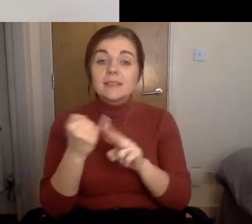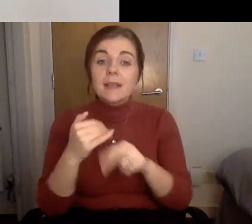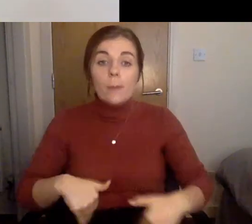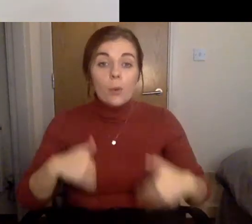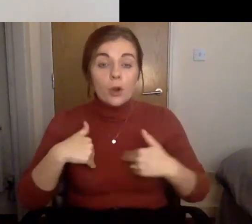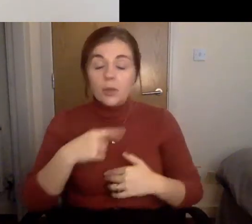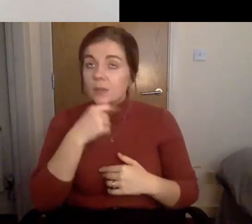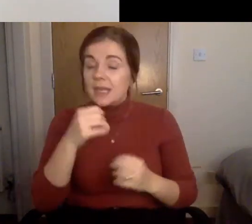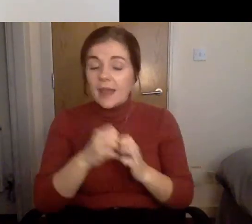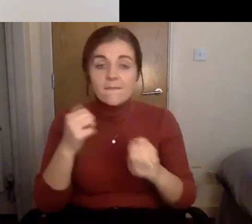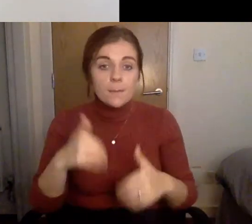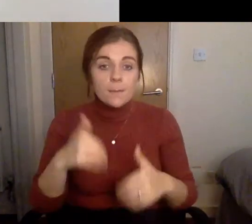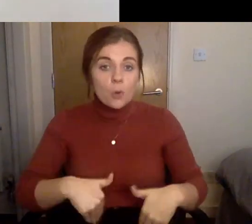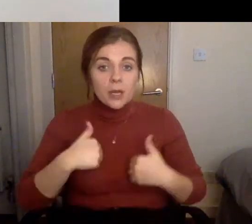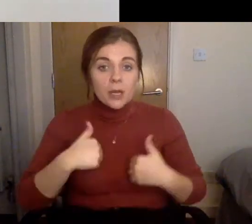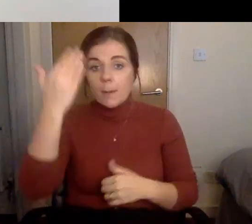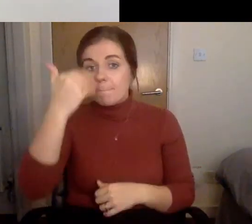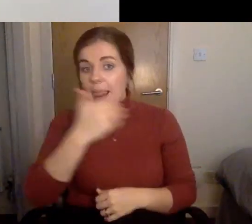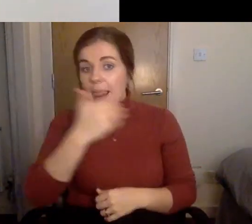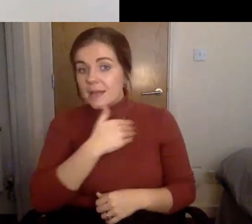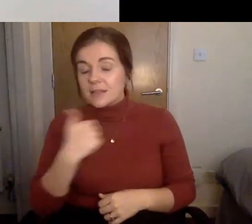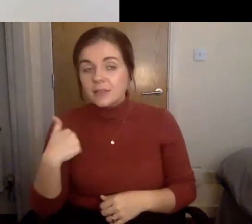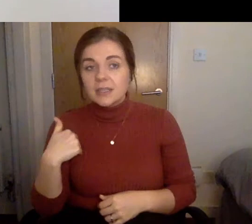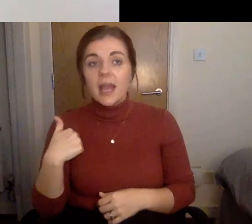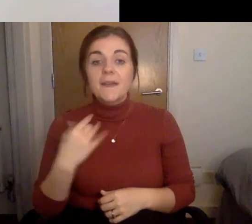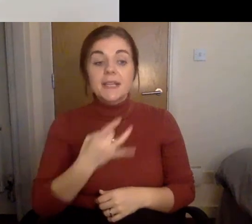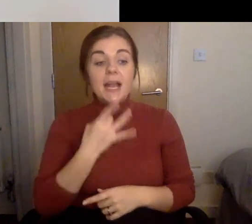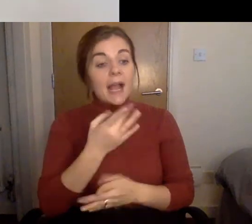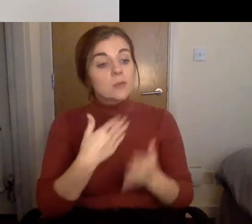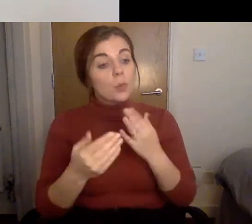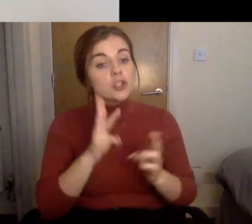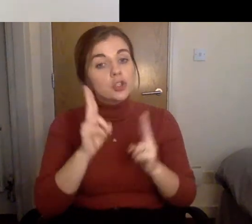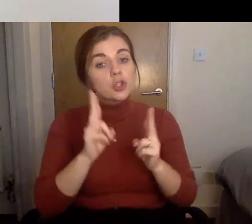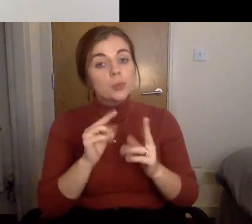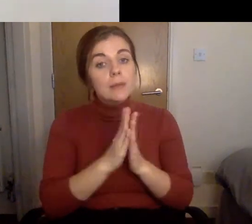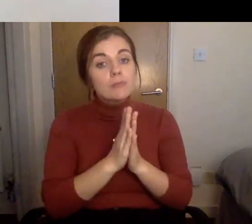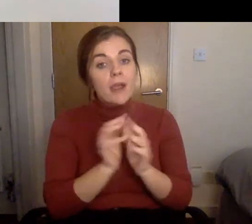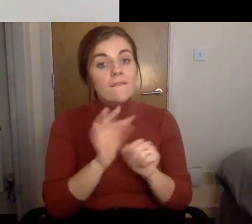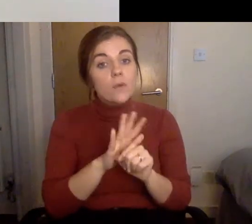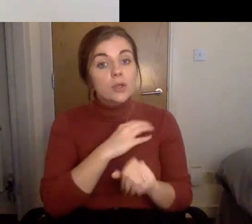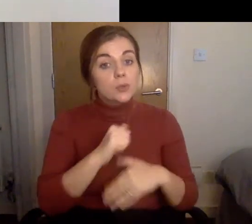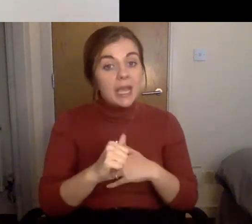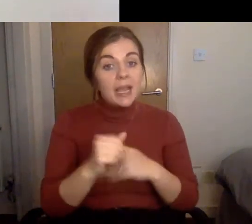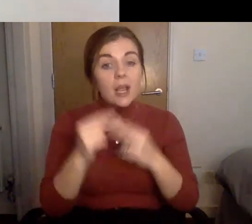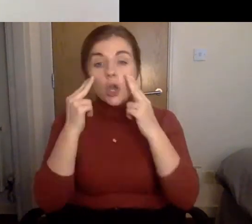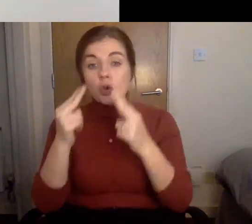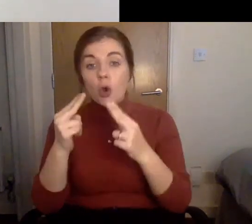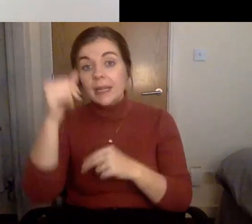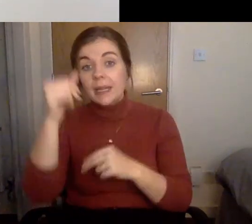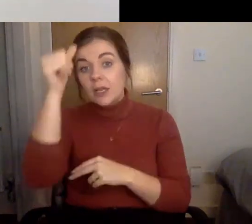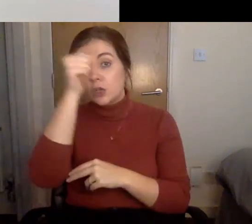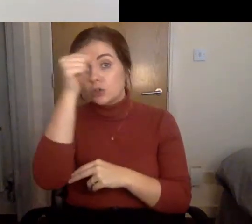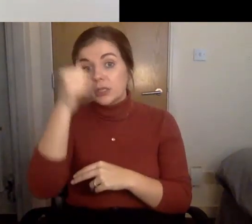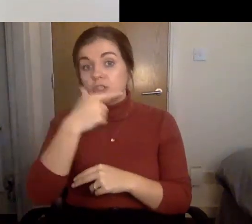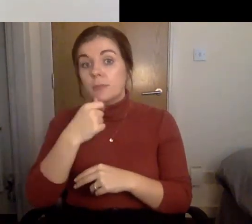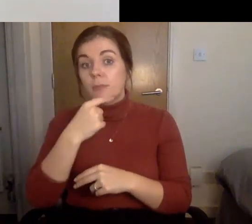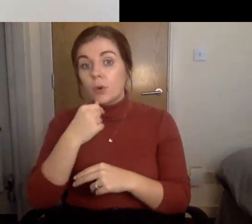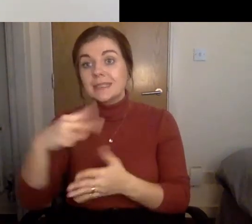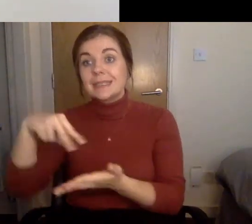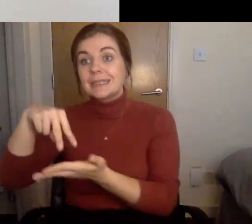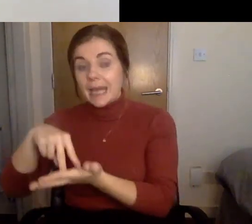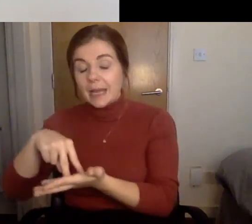every morning, we bless ourselves, and I say, what will we pray for today? Generally, the Christian boys are standing, the non-Christian boys are